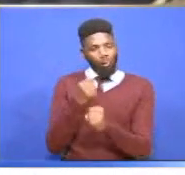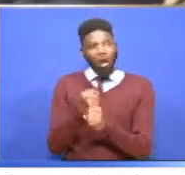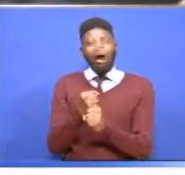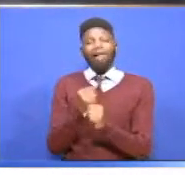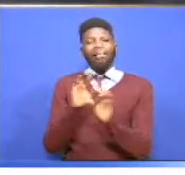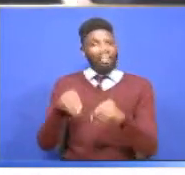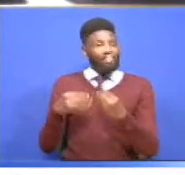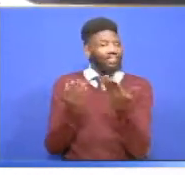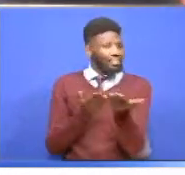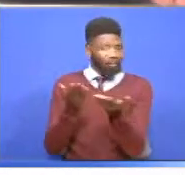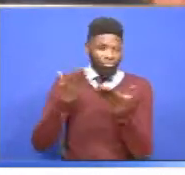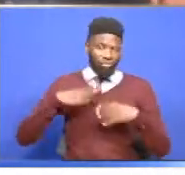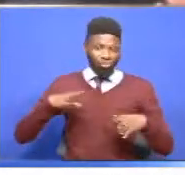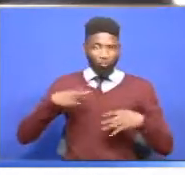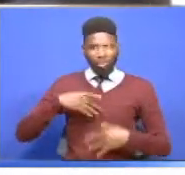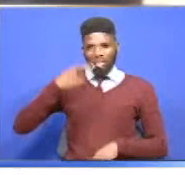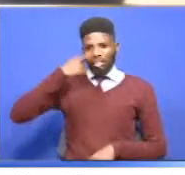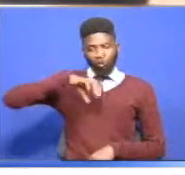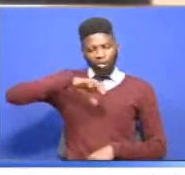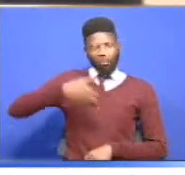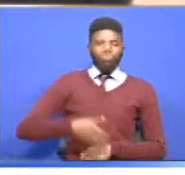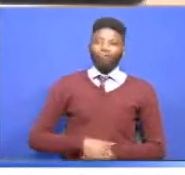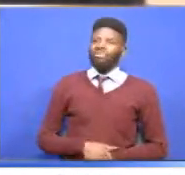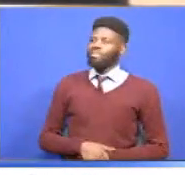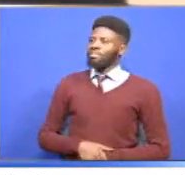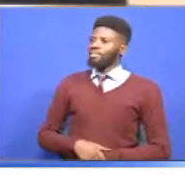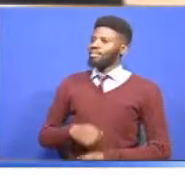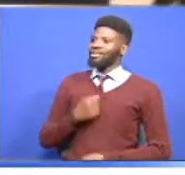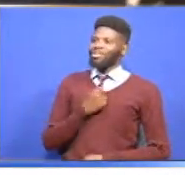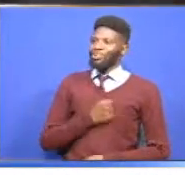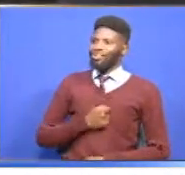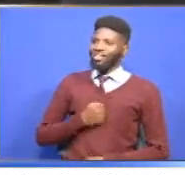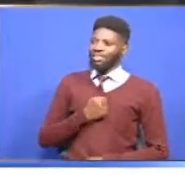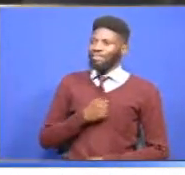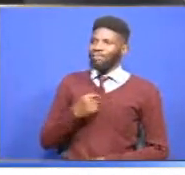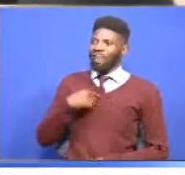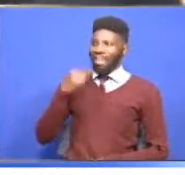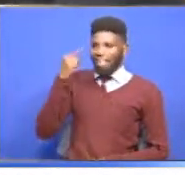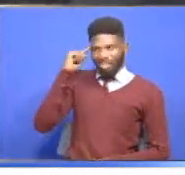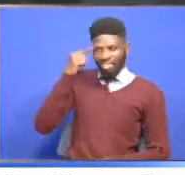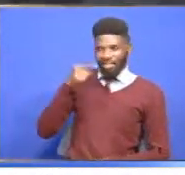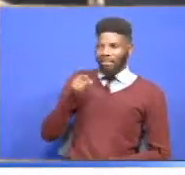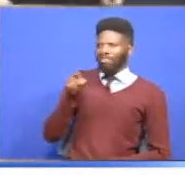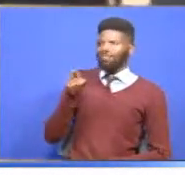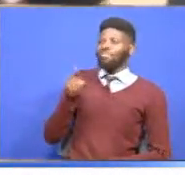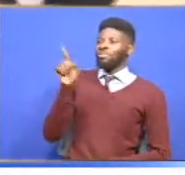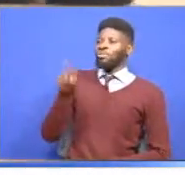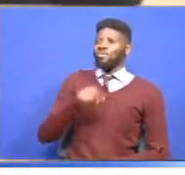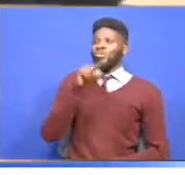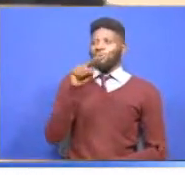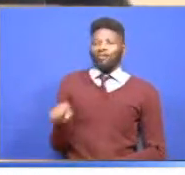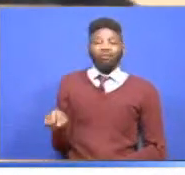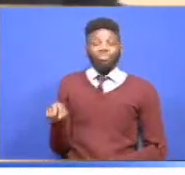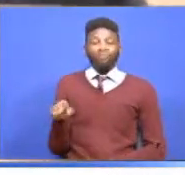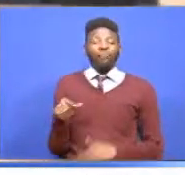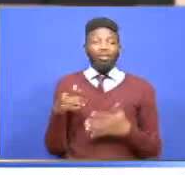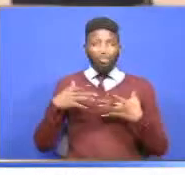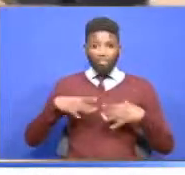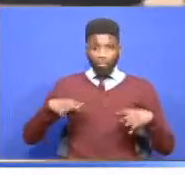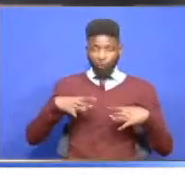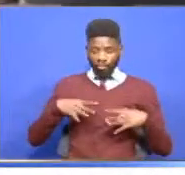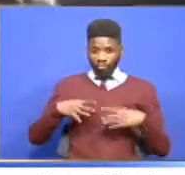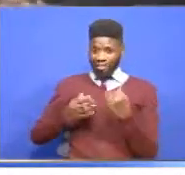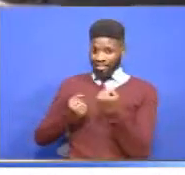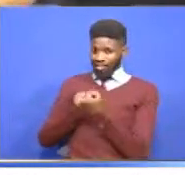sorry. I think that is that is literally very wrong. The people who are supporting